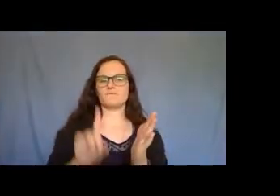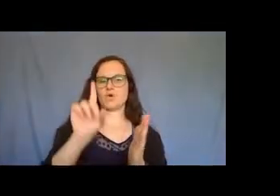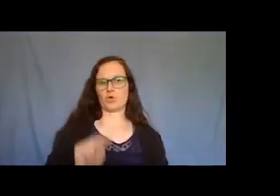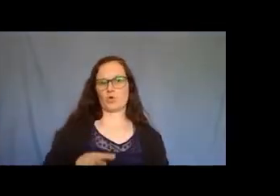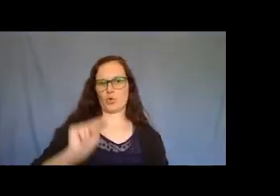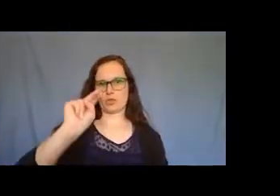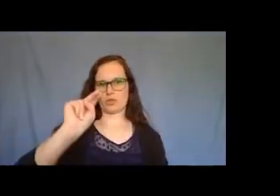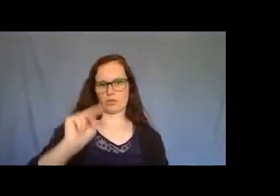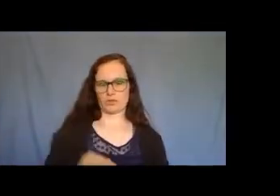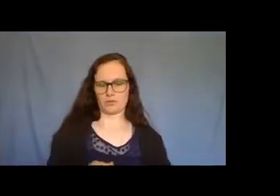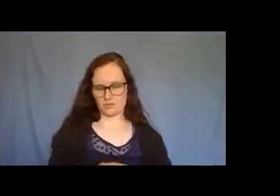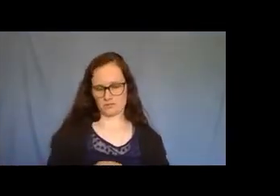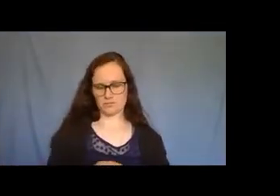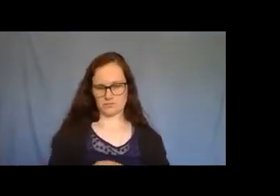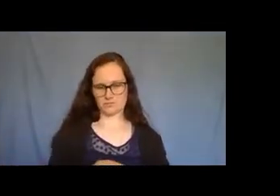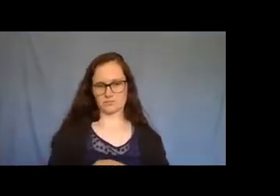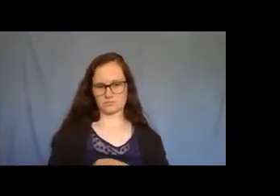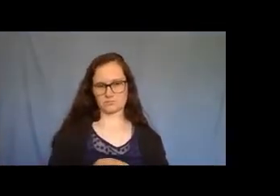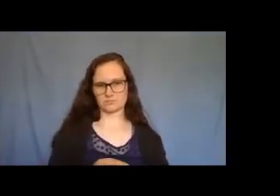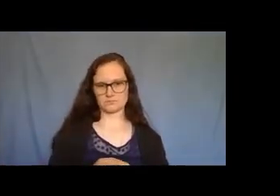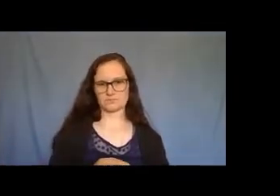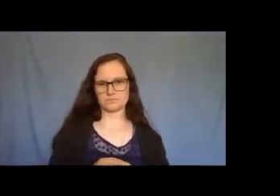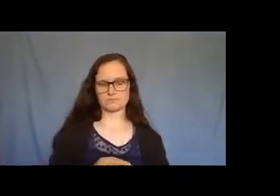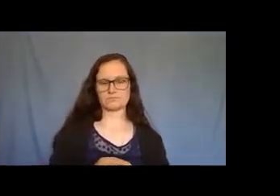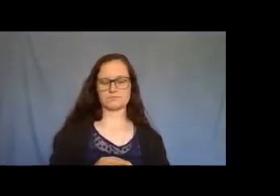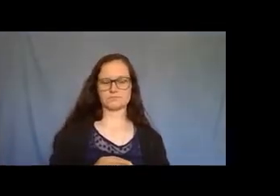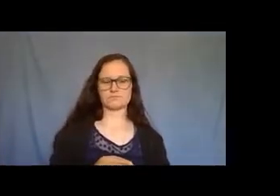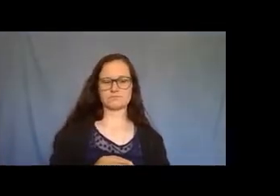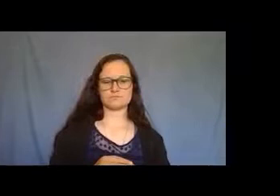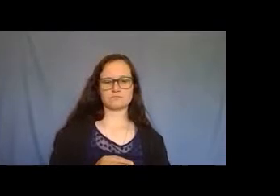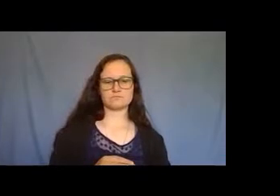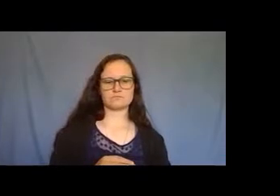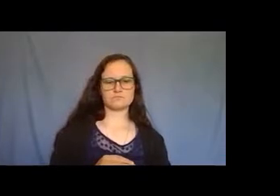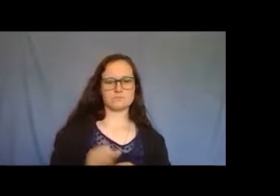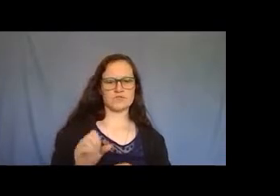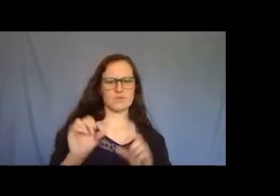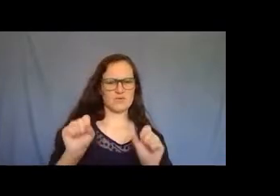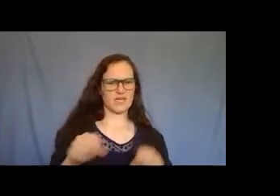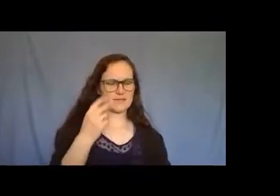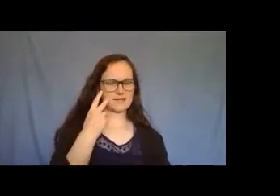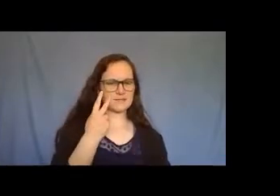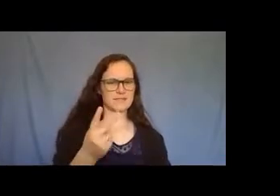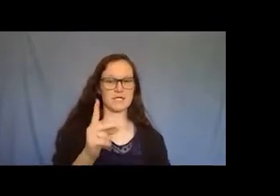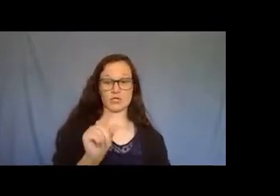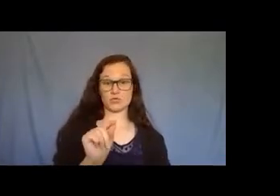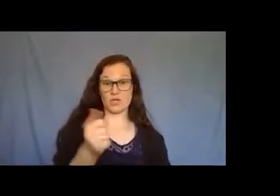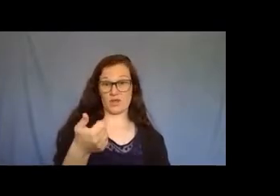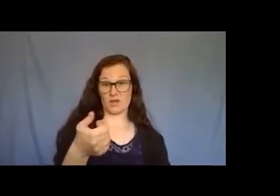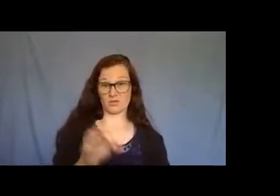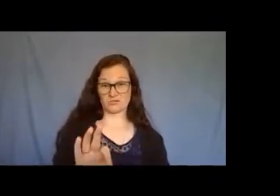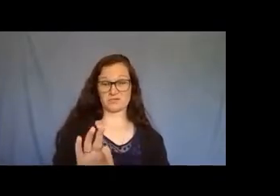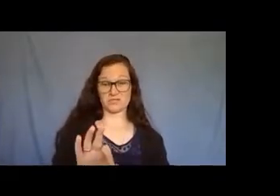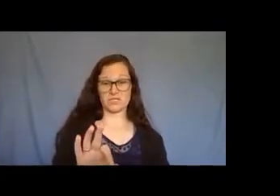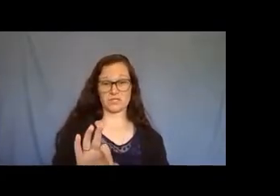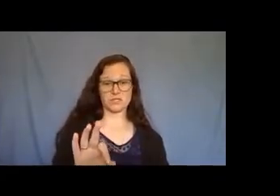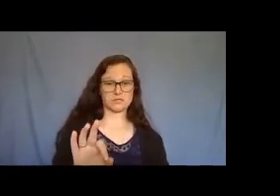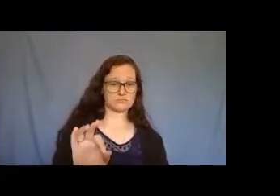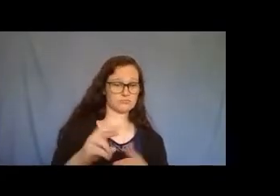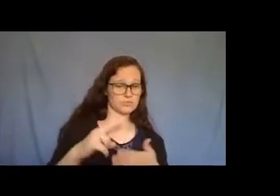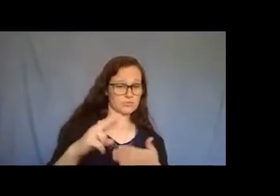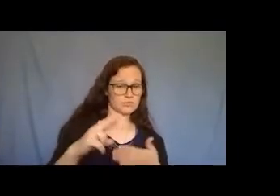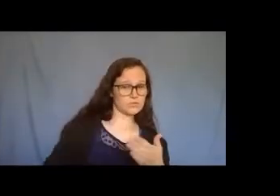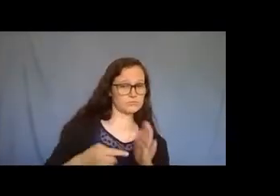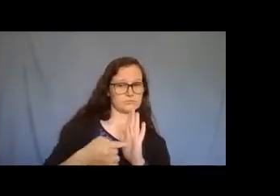the spring runoff in successive years post Gold King, with the 2019 results showing a shift